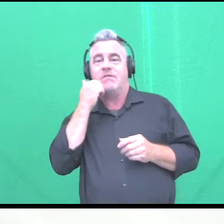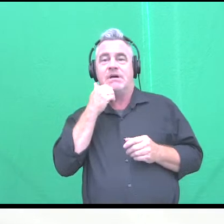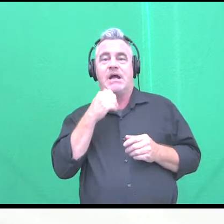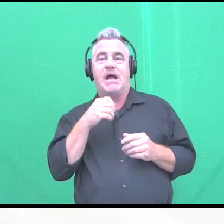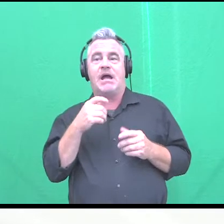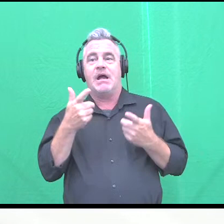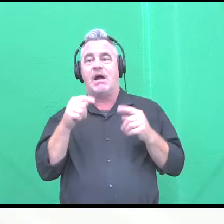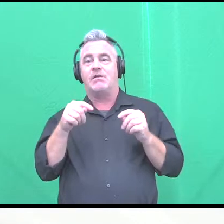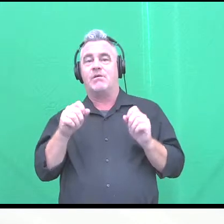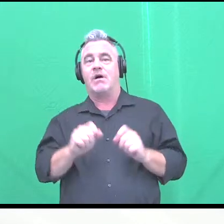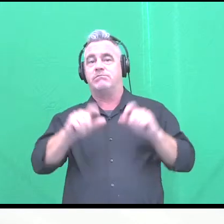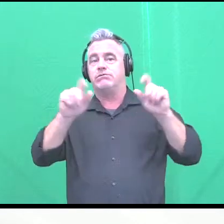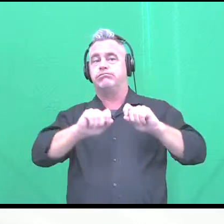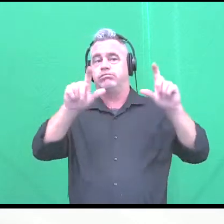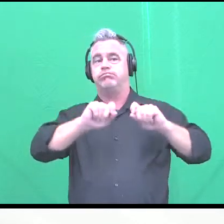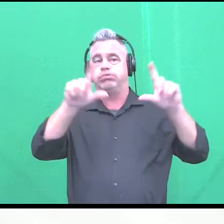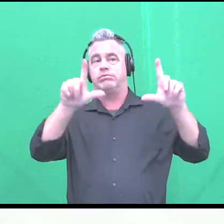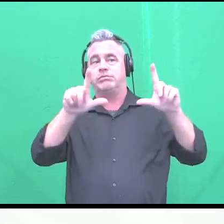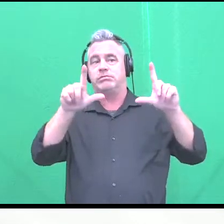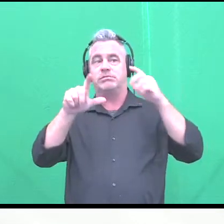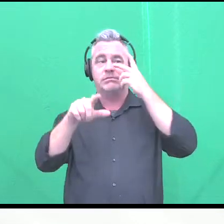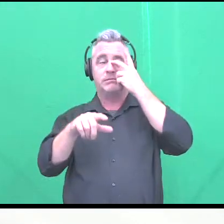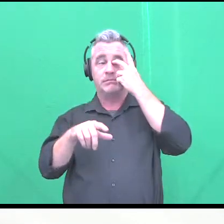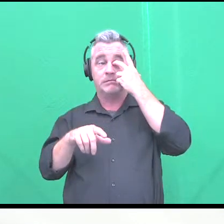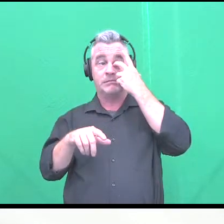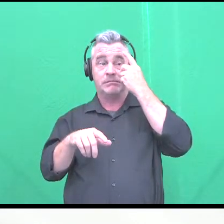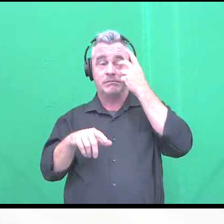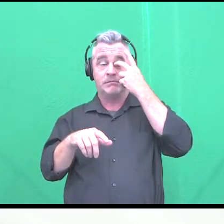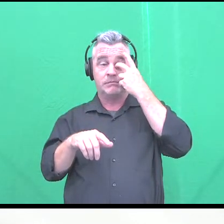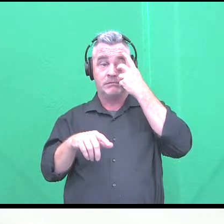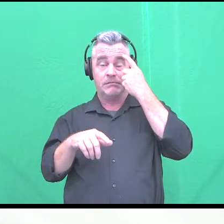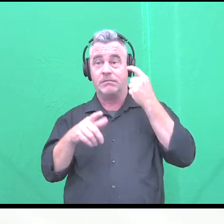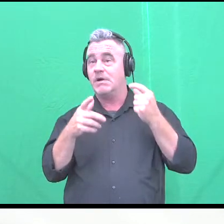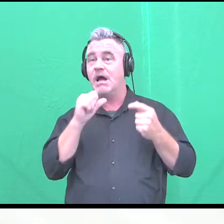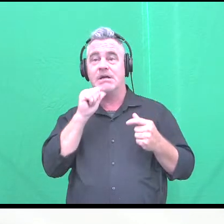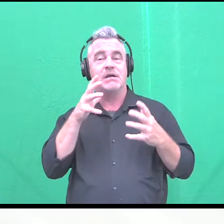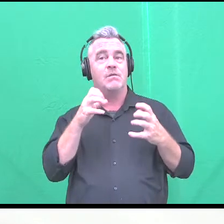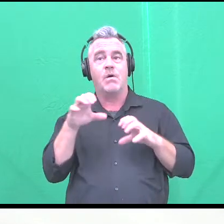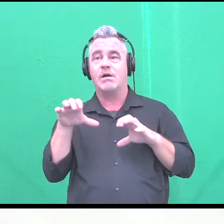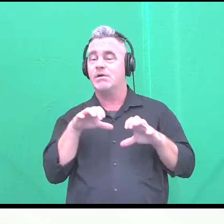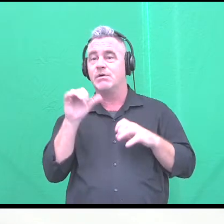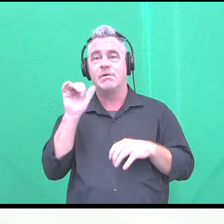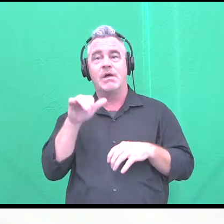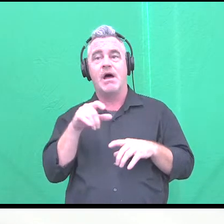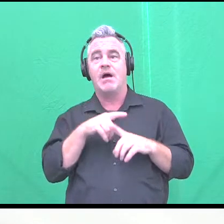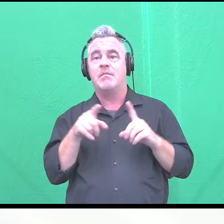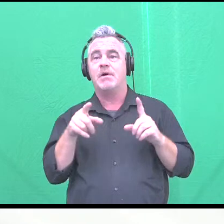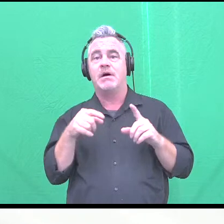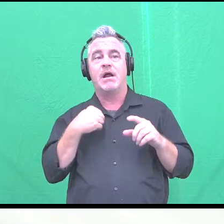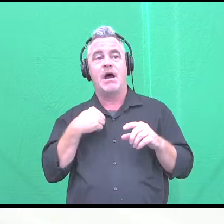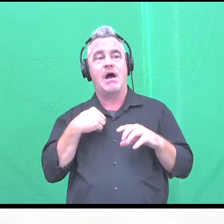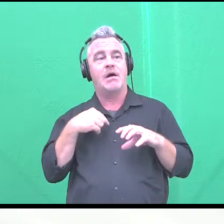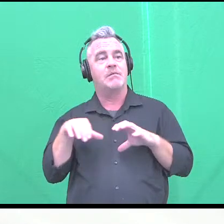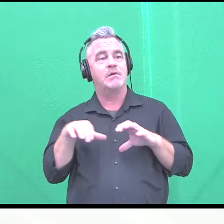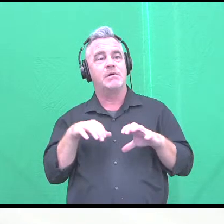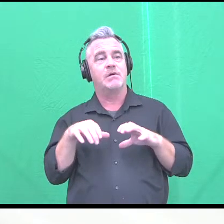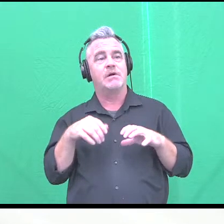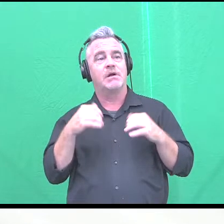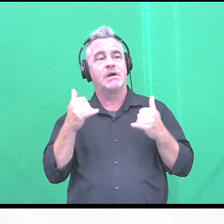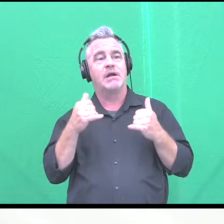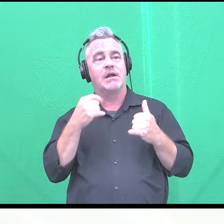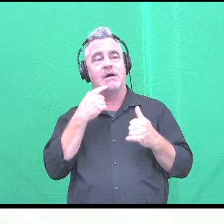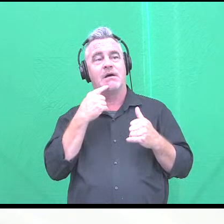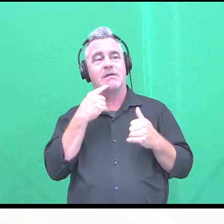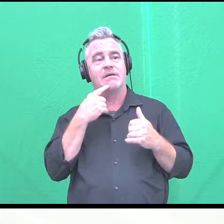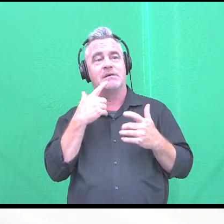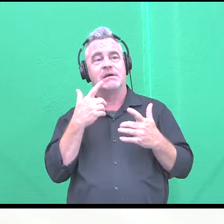it's, I went kicking and screaming. I didn't want to do it. I'm doing it, and I have to admit,